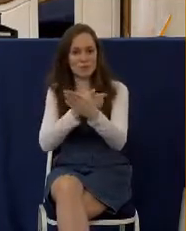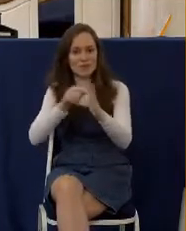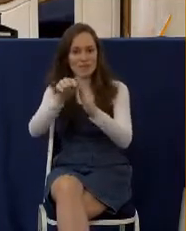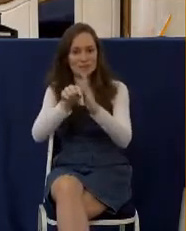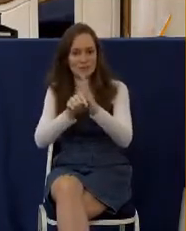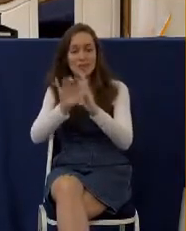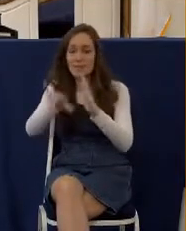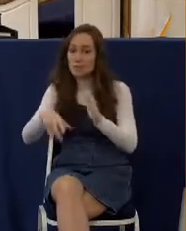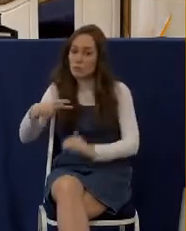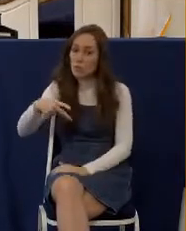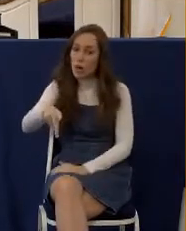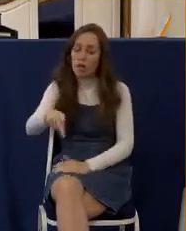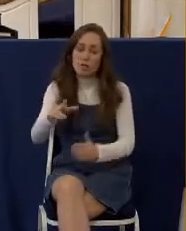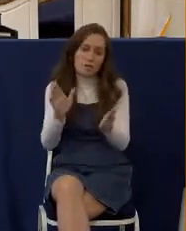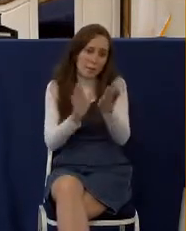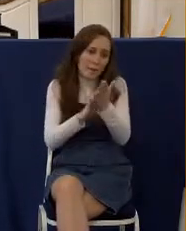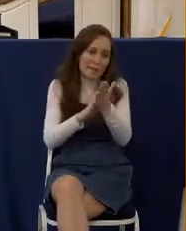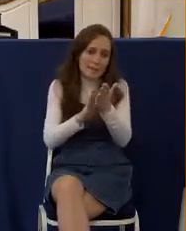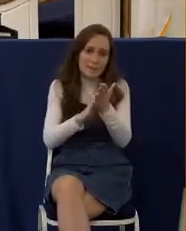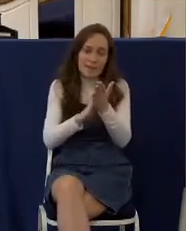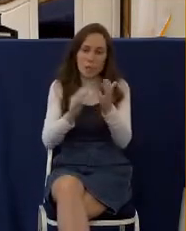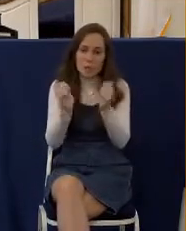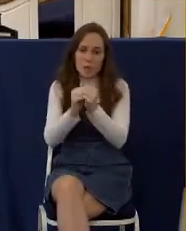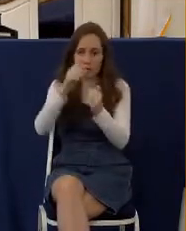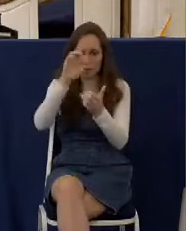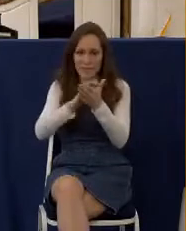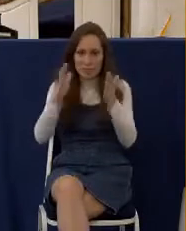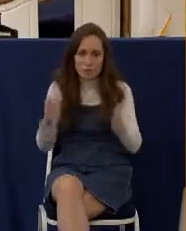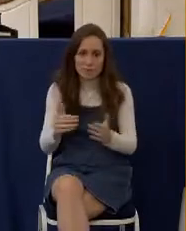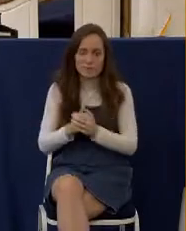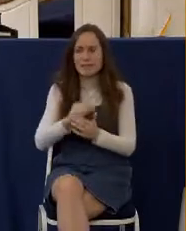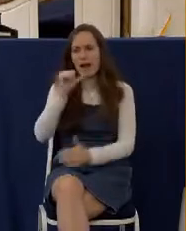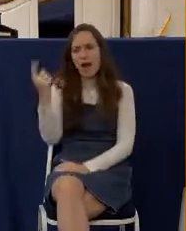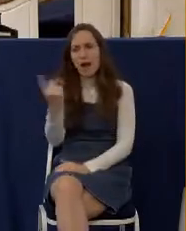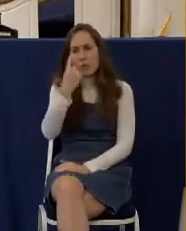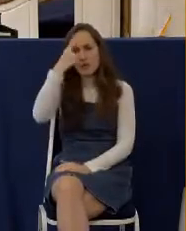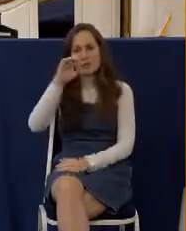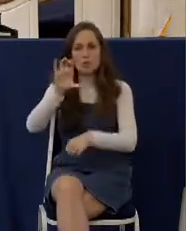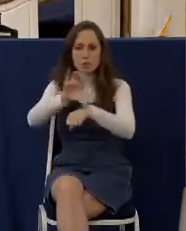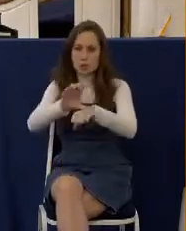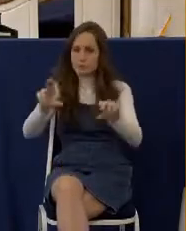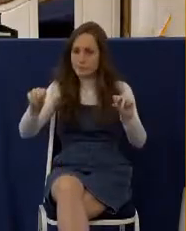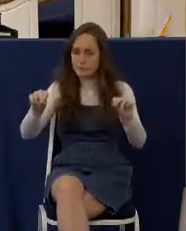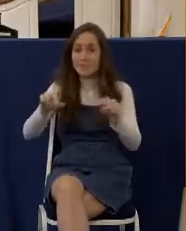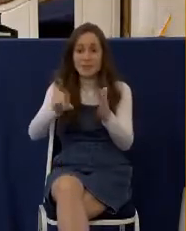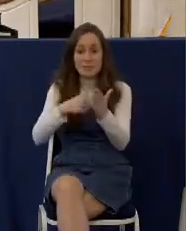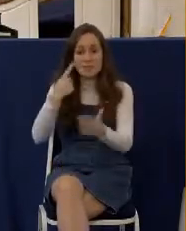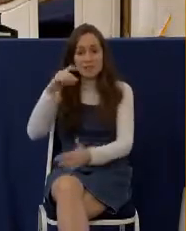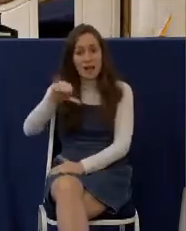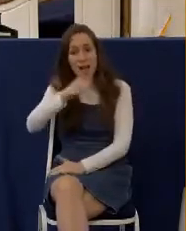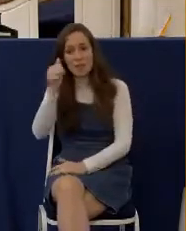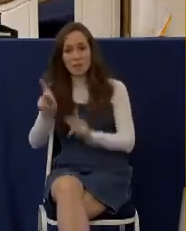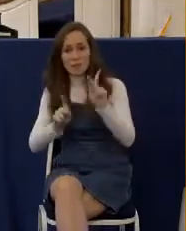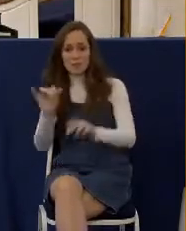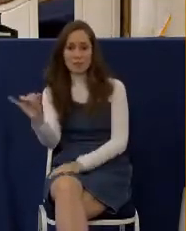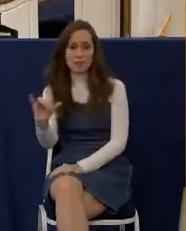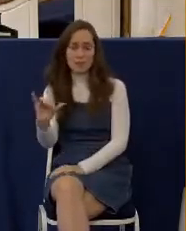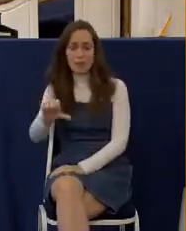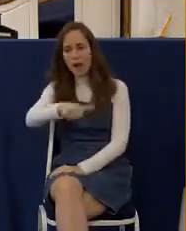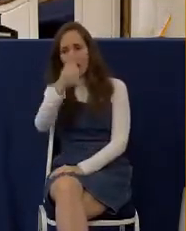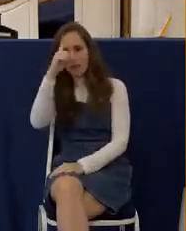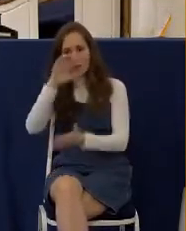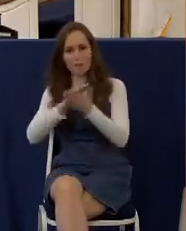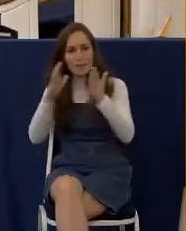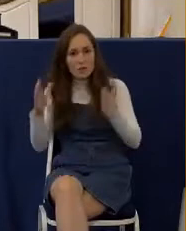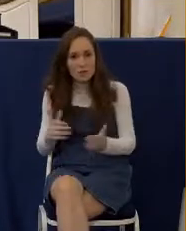Paul is commending here with these believers. And again, it's not always for the church. Sometimes it could be for others, other